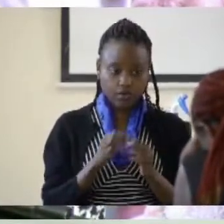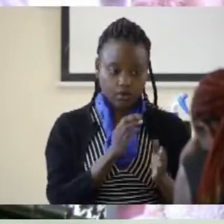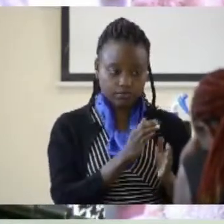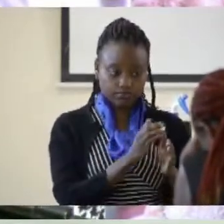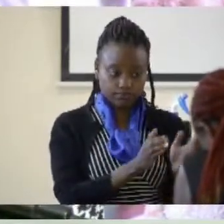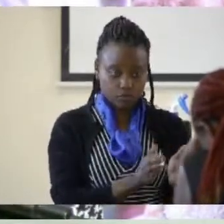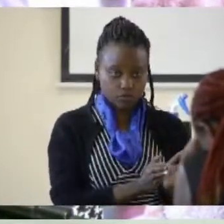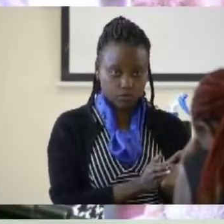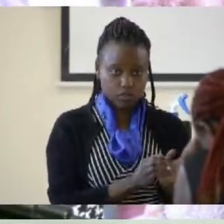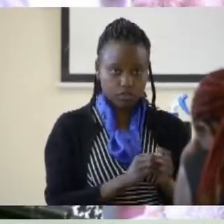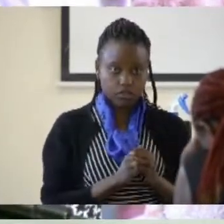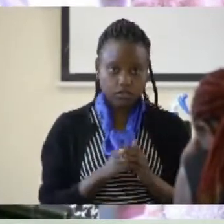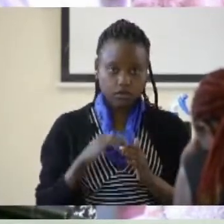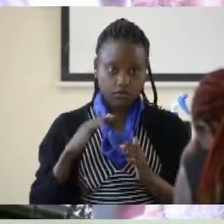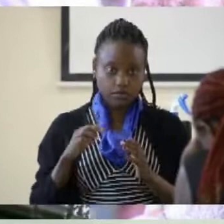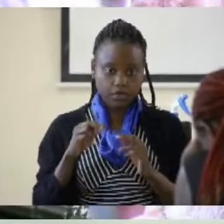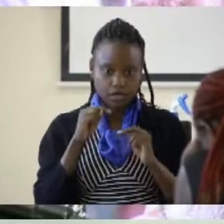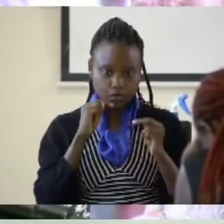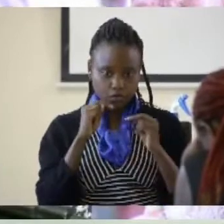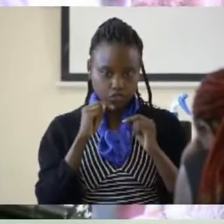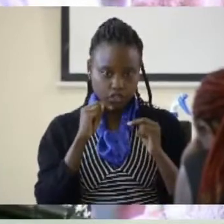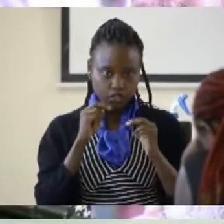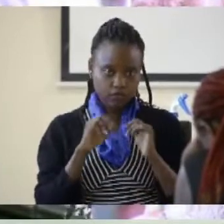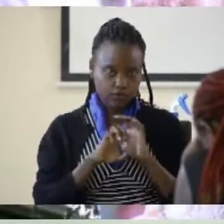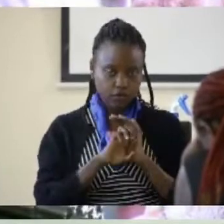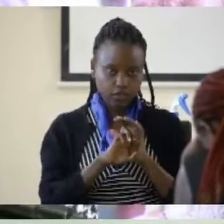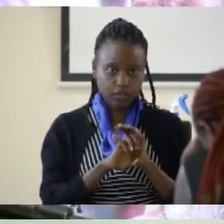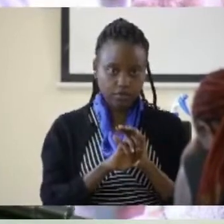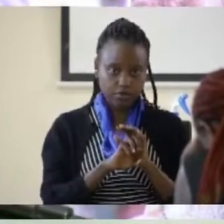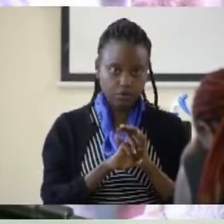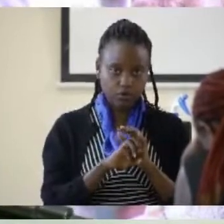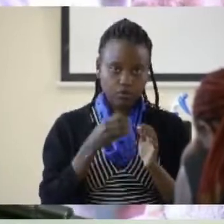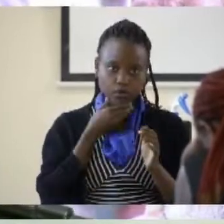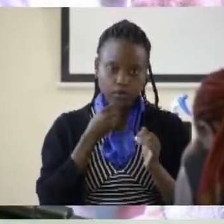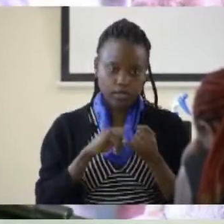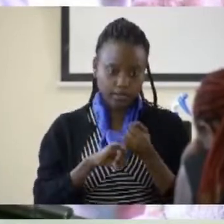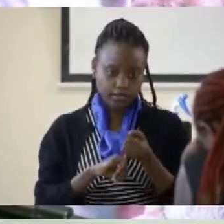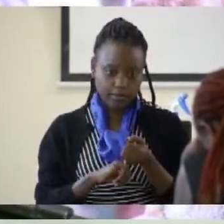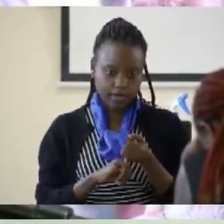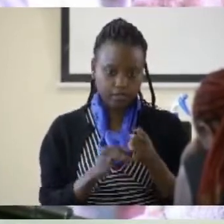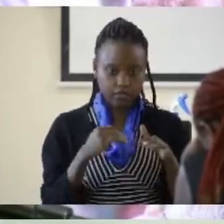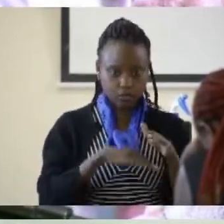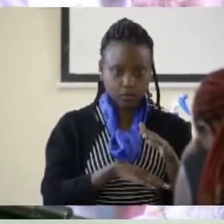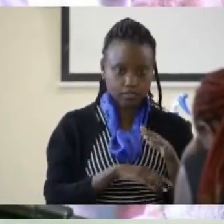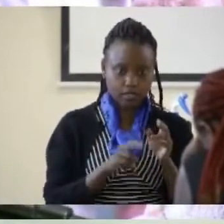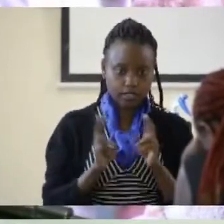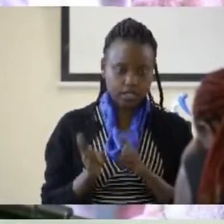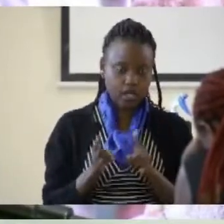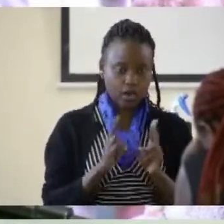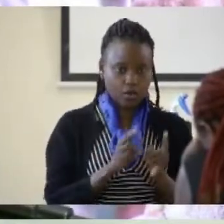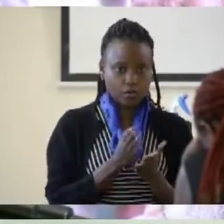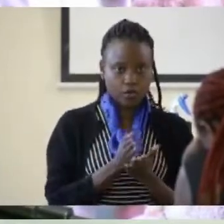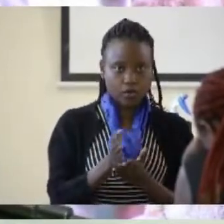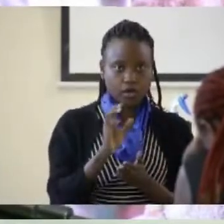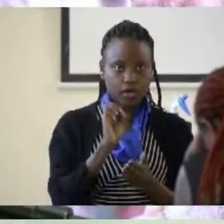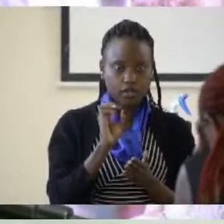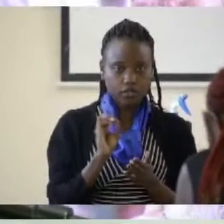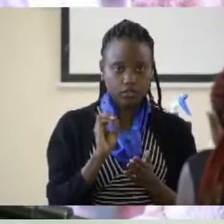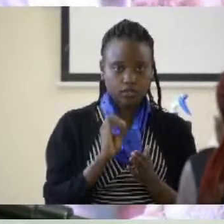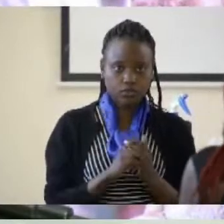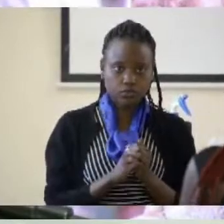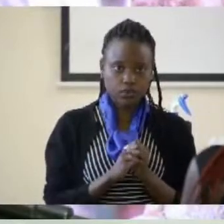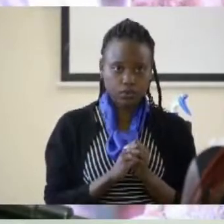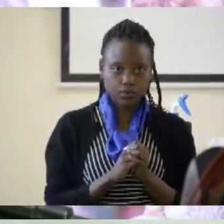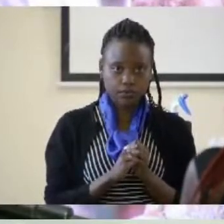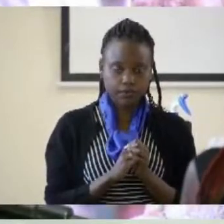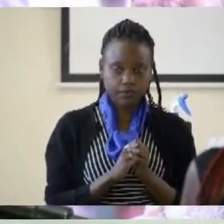with men relatives, e.g. husbands, fathers, brothers, in order to access normal rights. So in